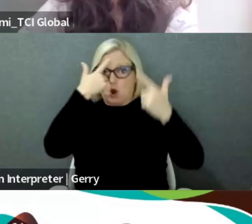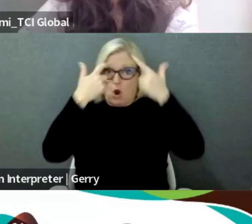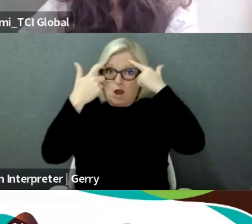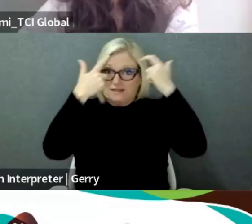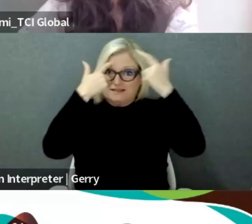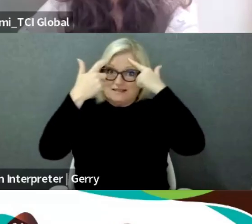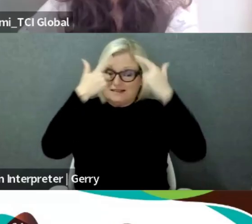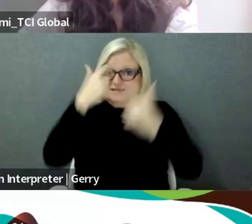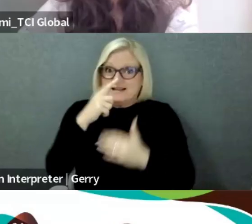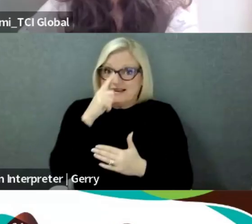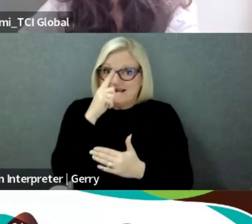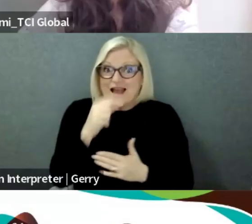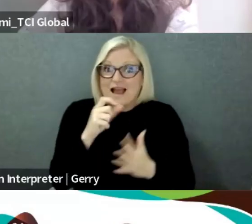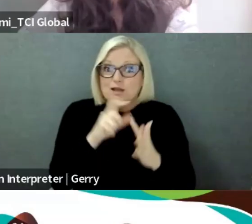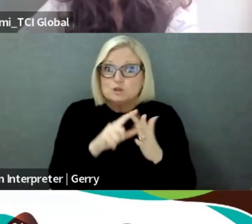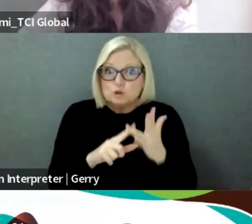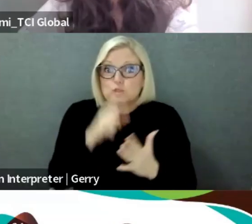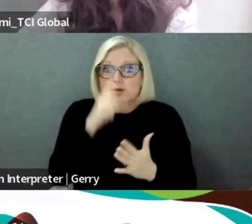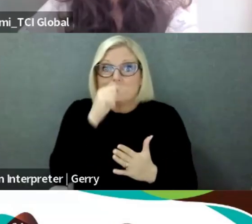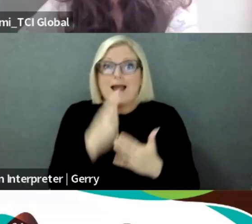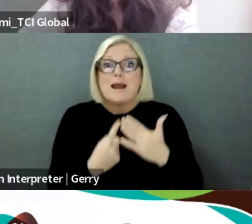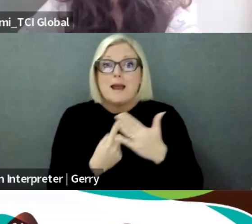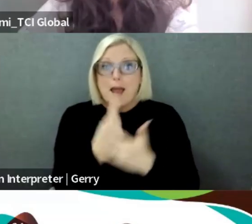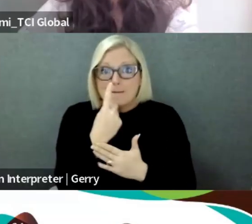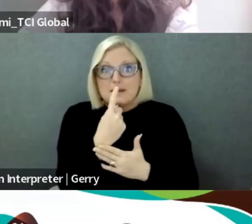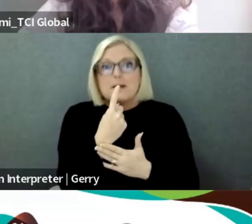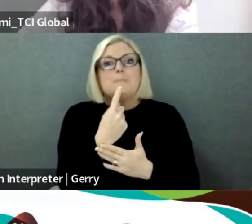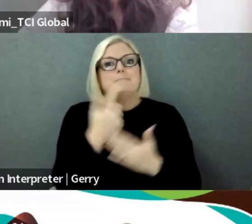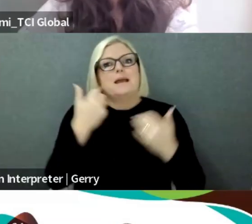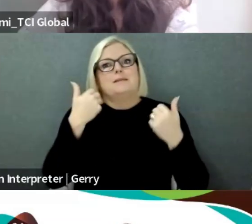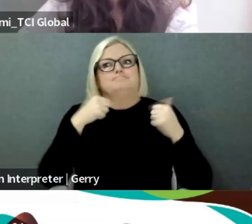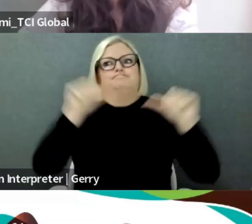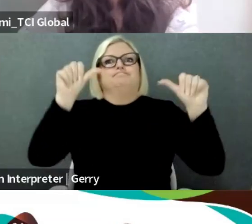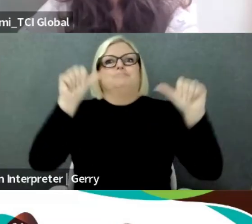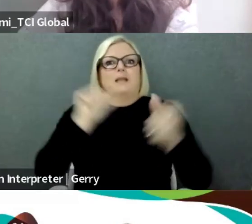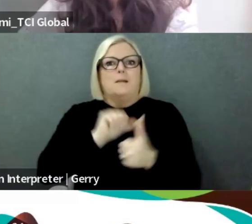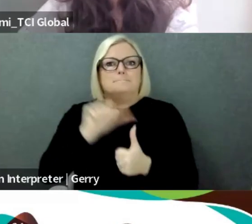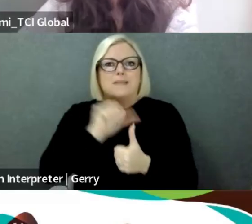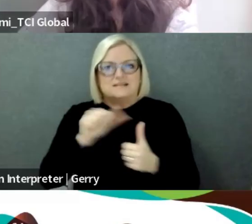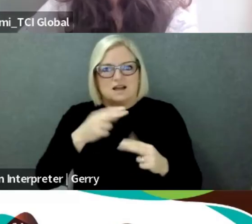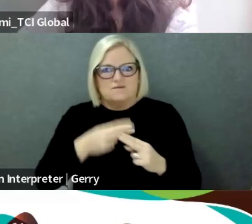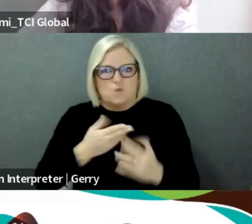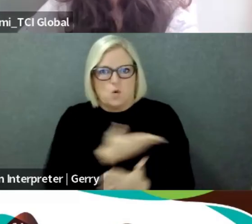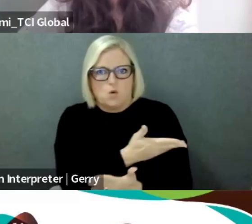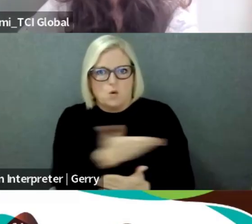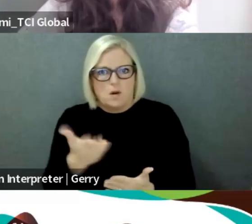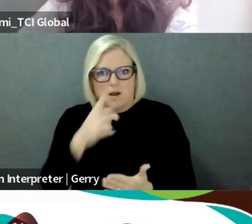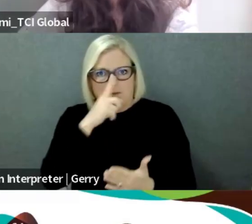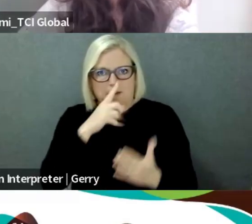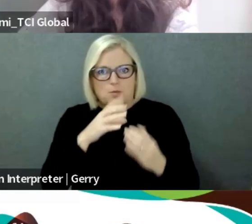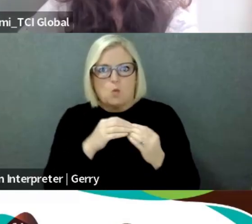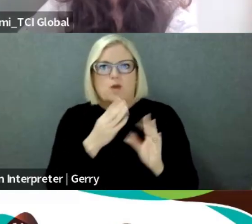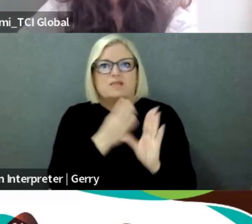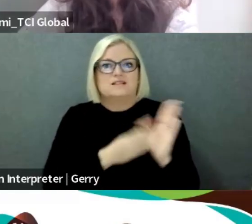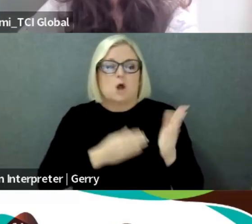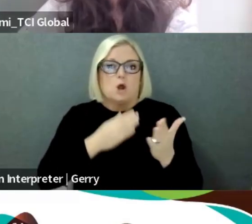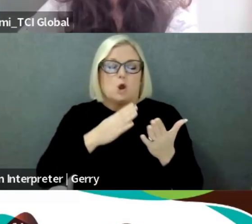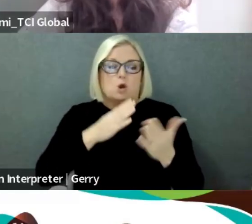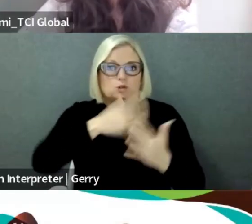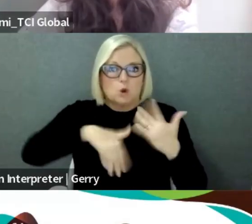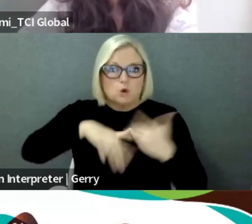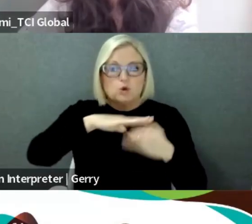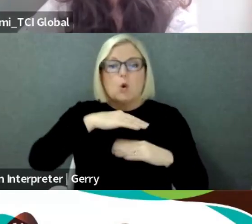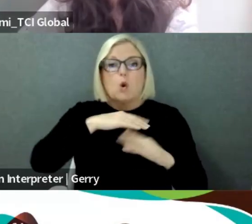becomes real. And the CRPD is clear. The right to live independently and be included in the